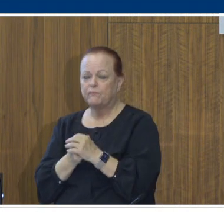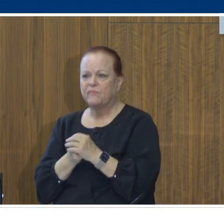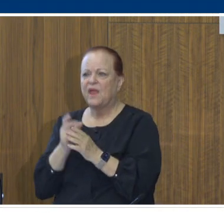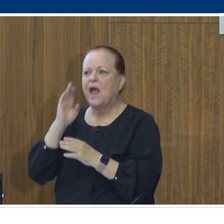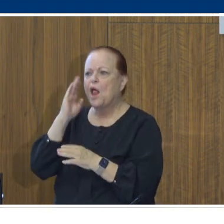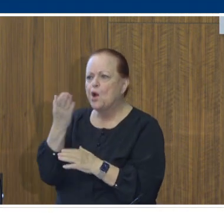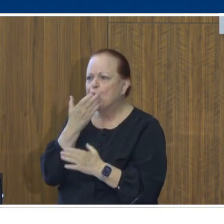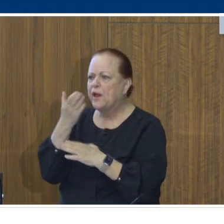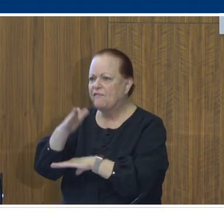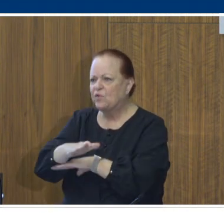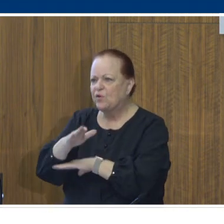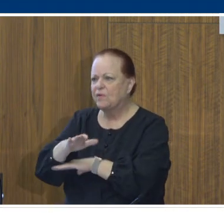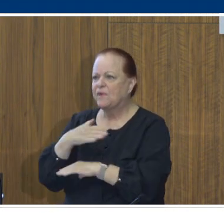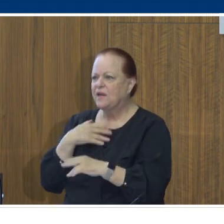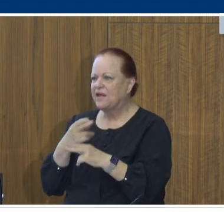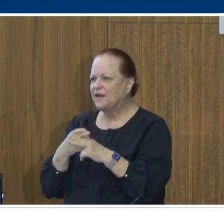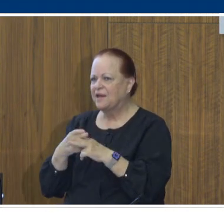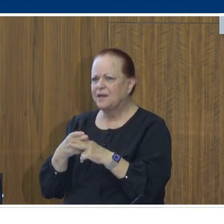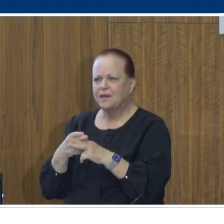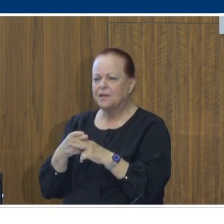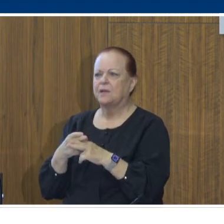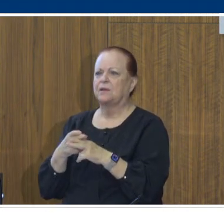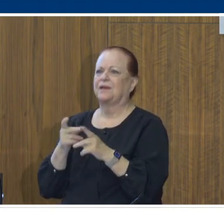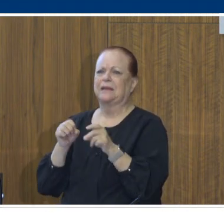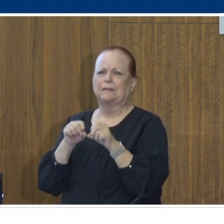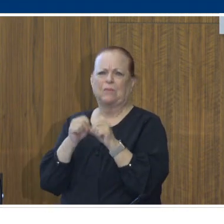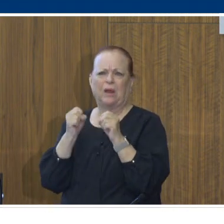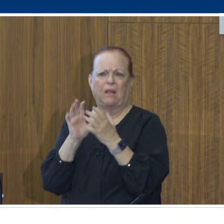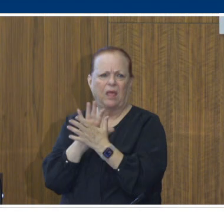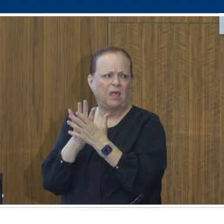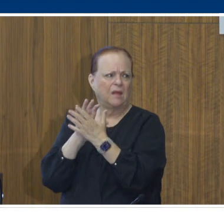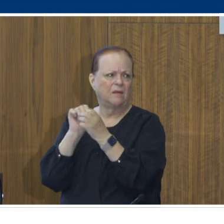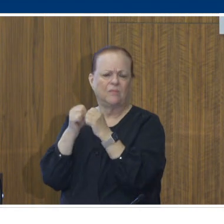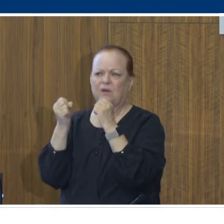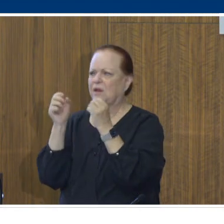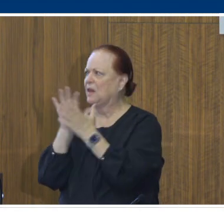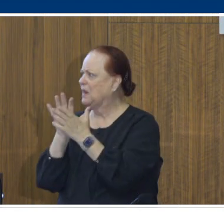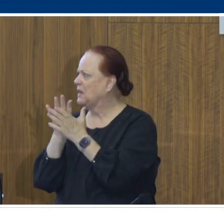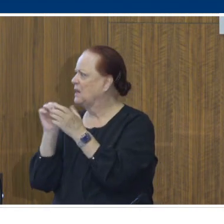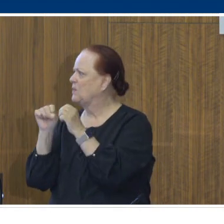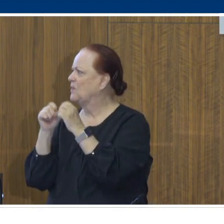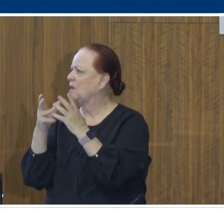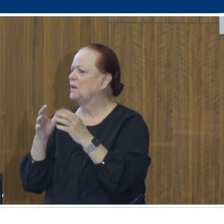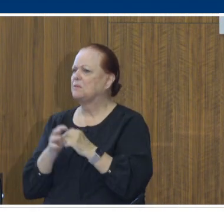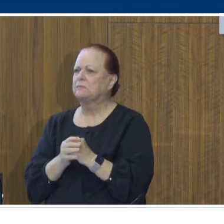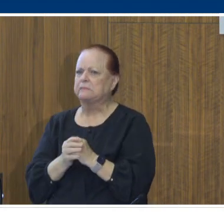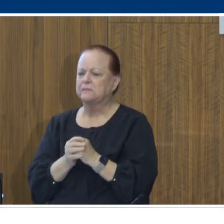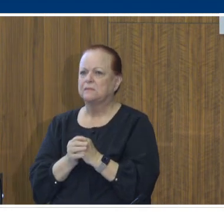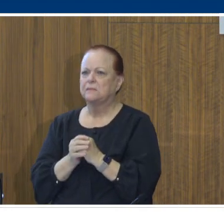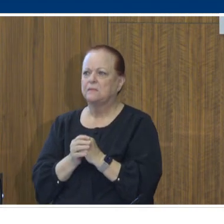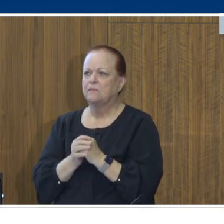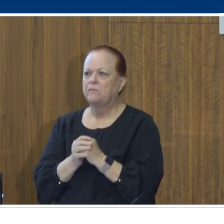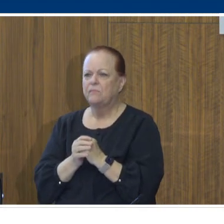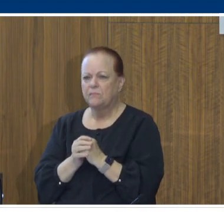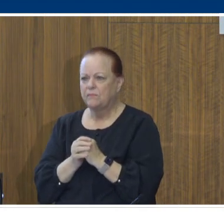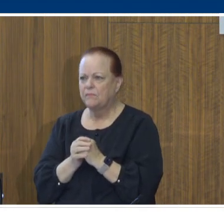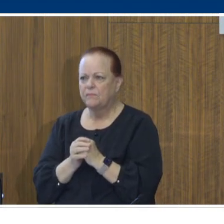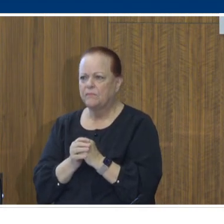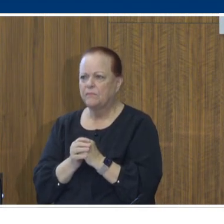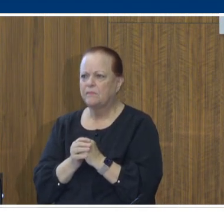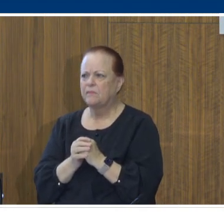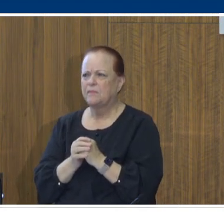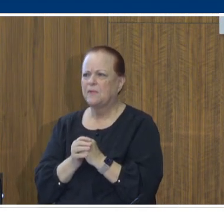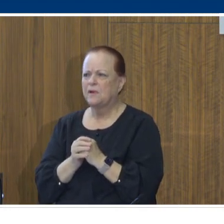Hi, good afternoon. My name is Leslie Velasco. I'm the Audience for Justice. Our organization